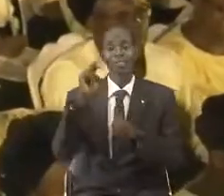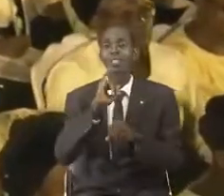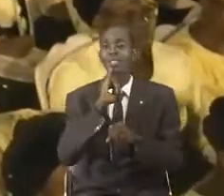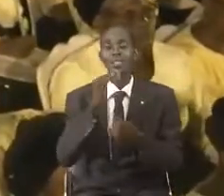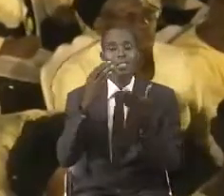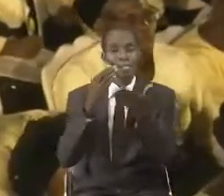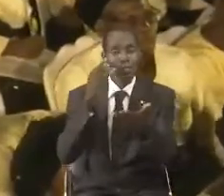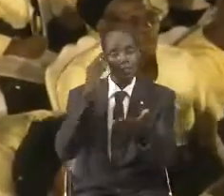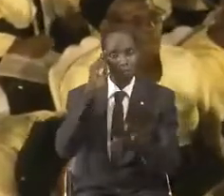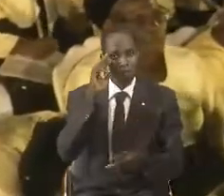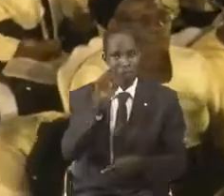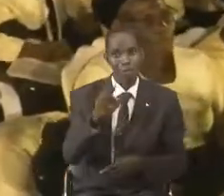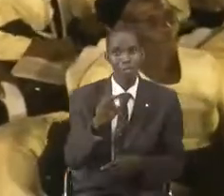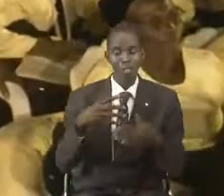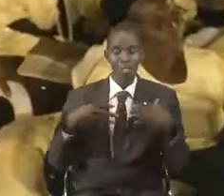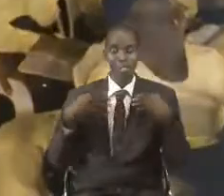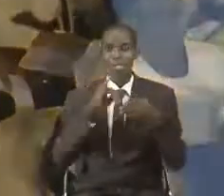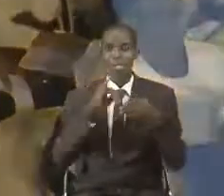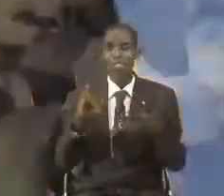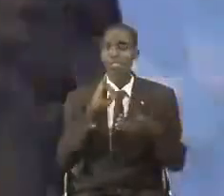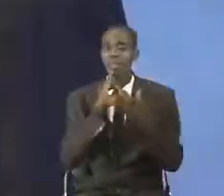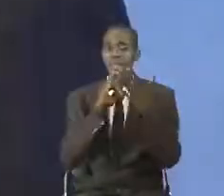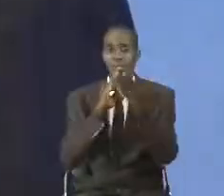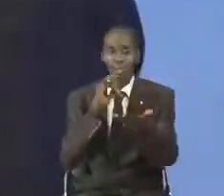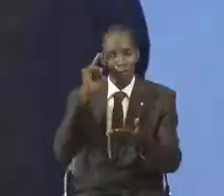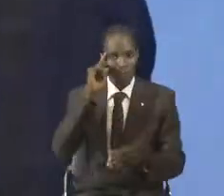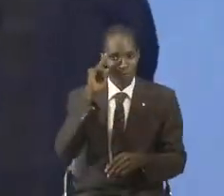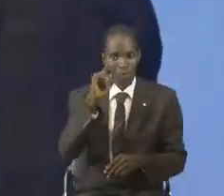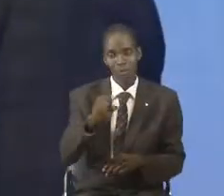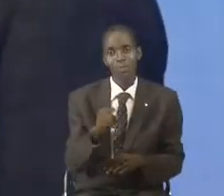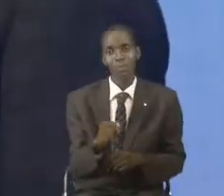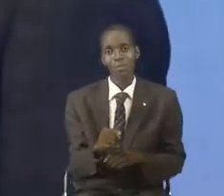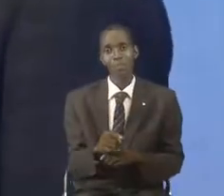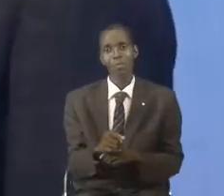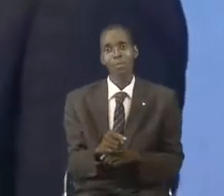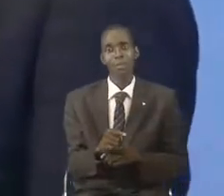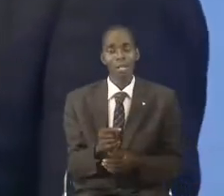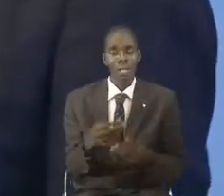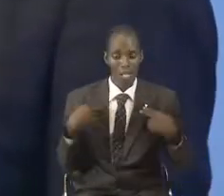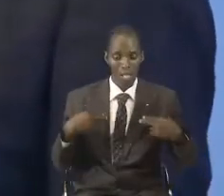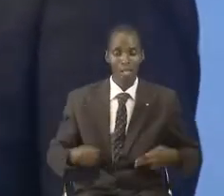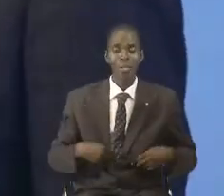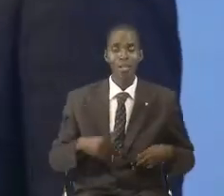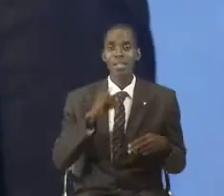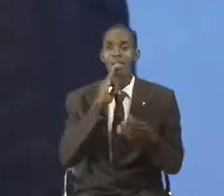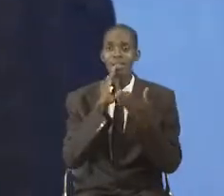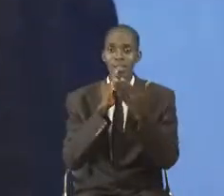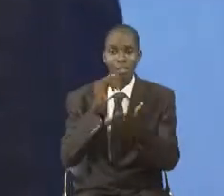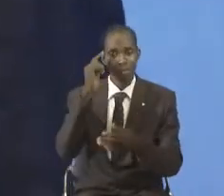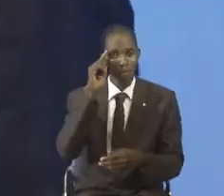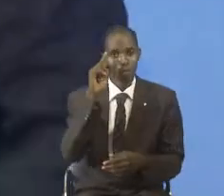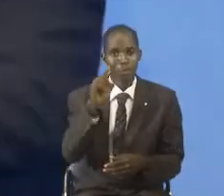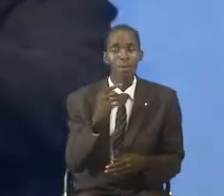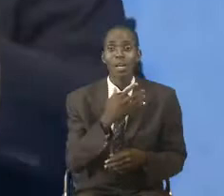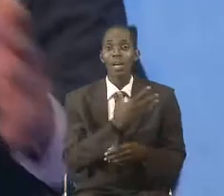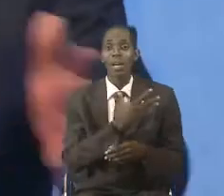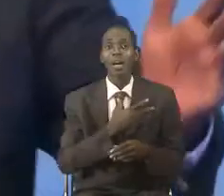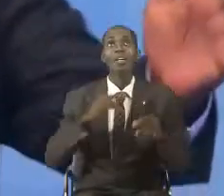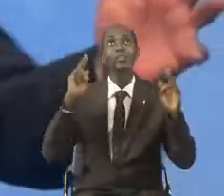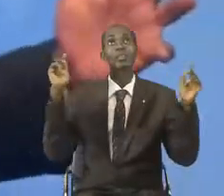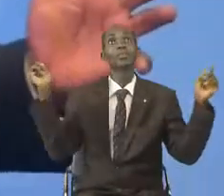is available for you. Tonight, salvation is available for you. Healing is available for